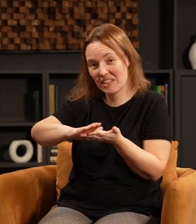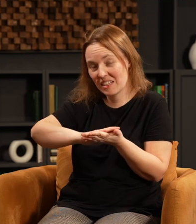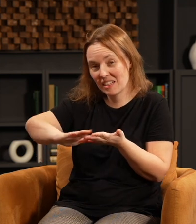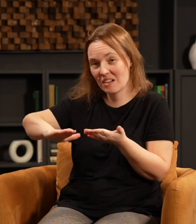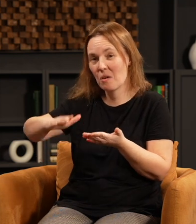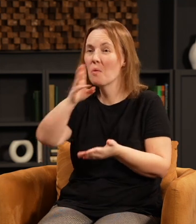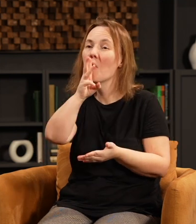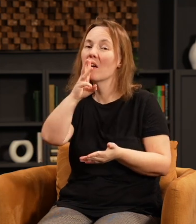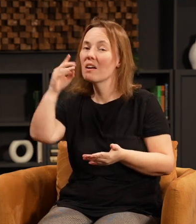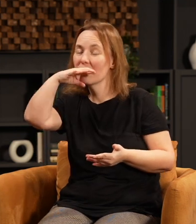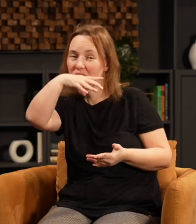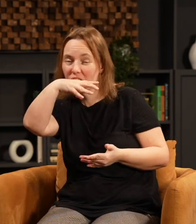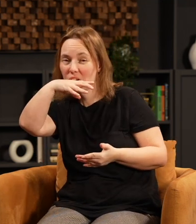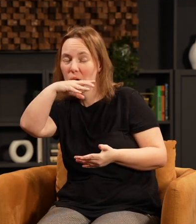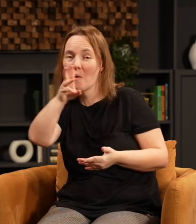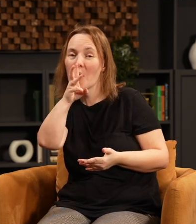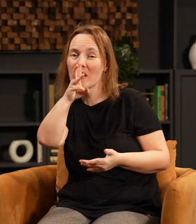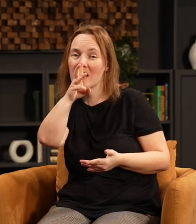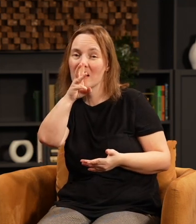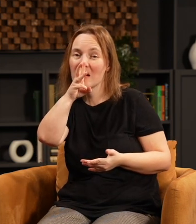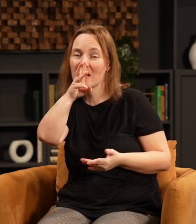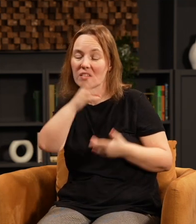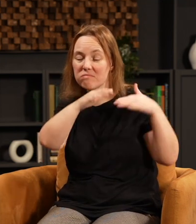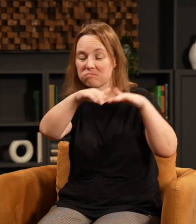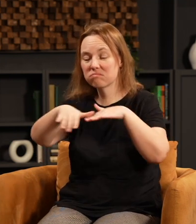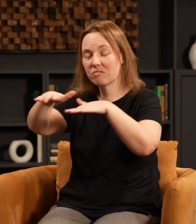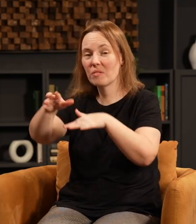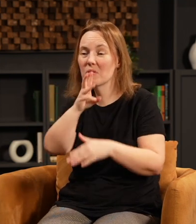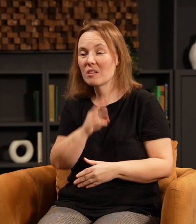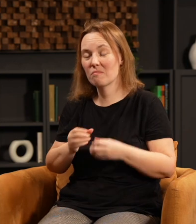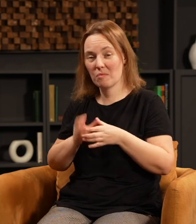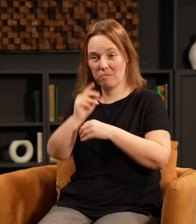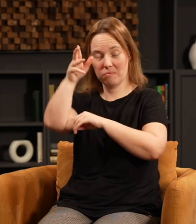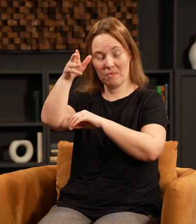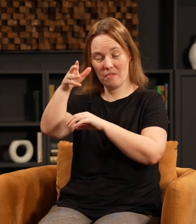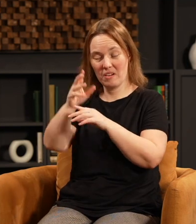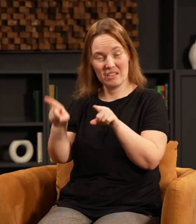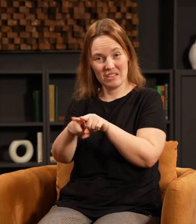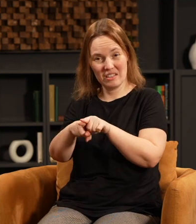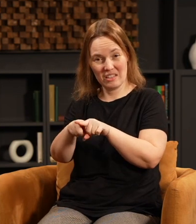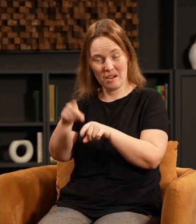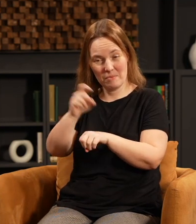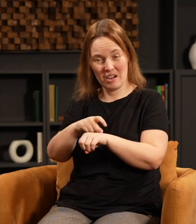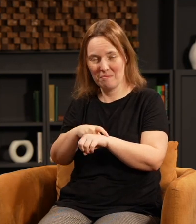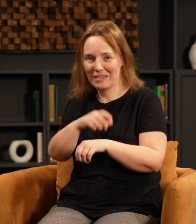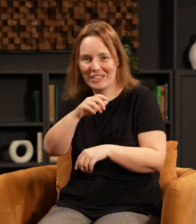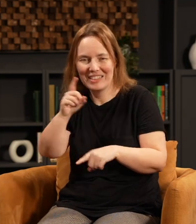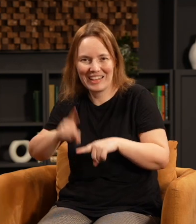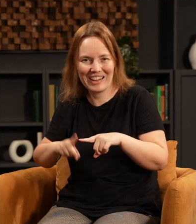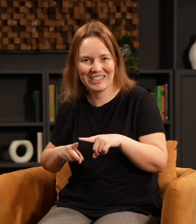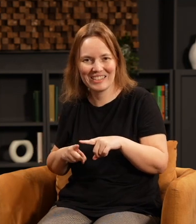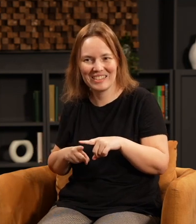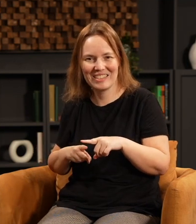and dirty water, or for sweet water and bitter water to flow from a fountain at the same time? No, it's not possible. You see, so